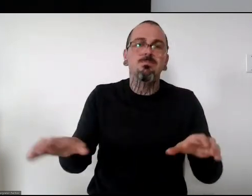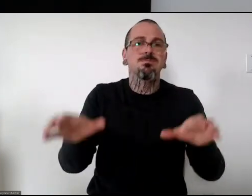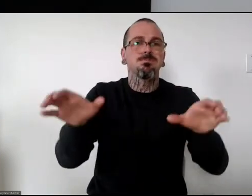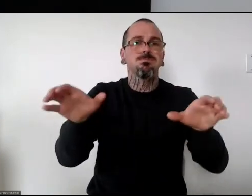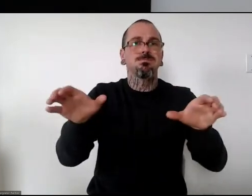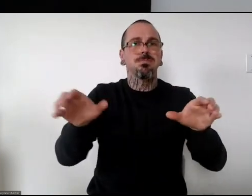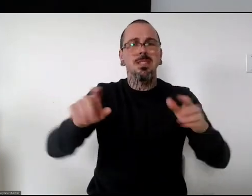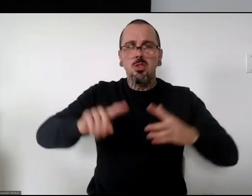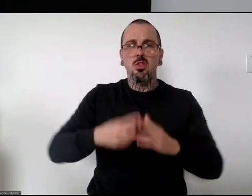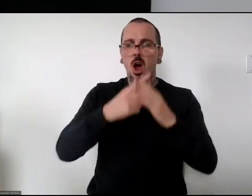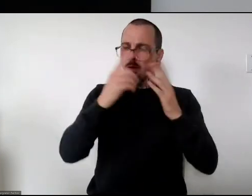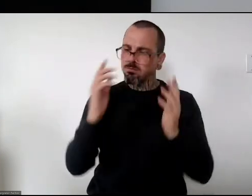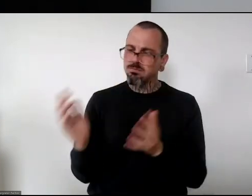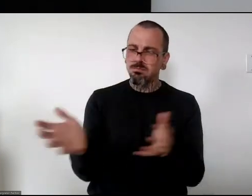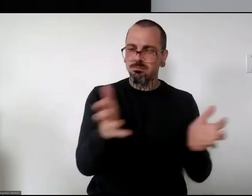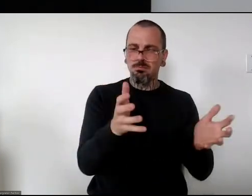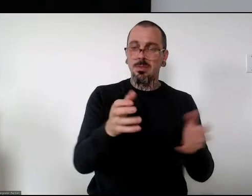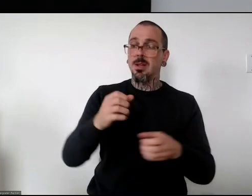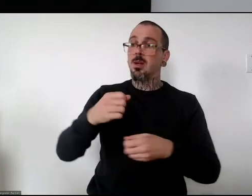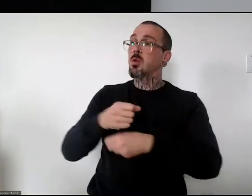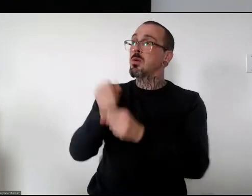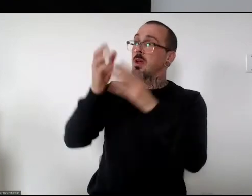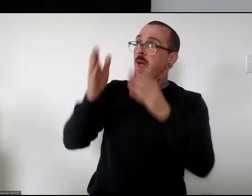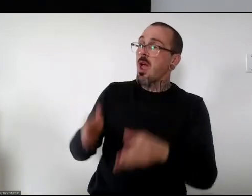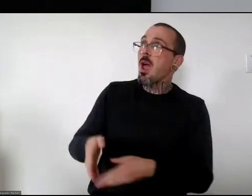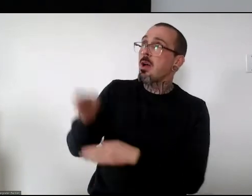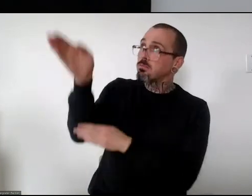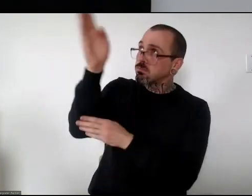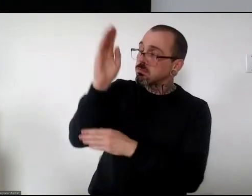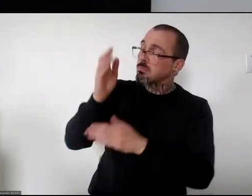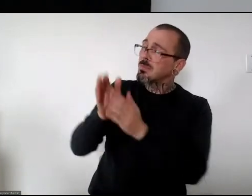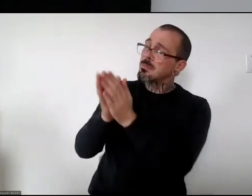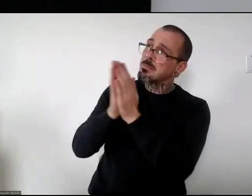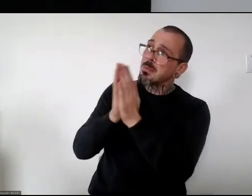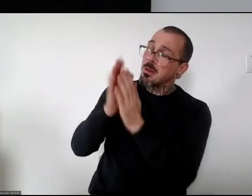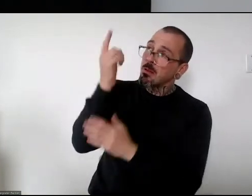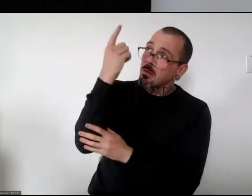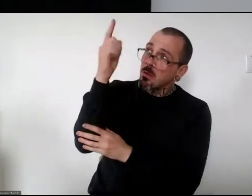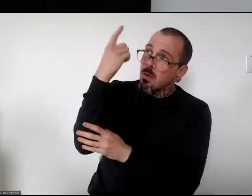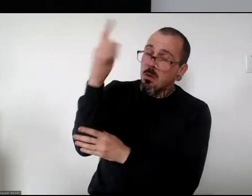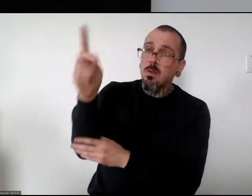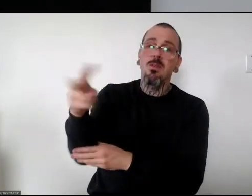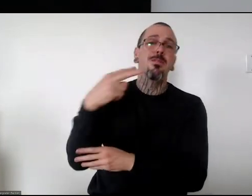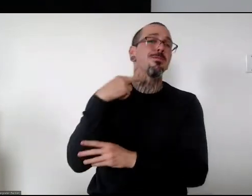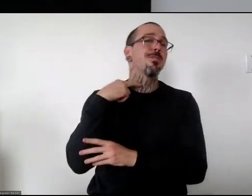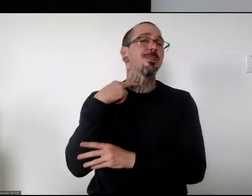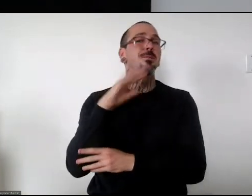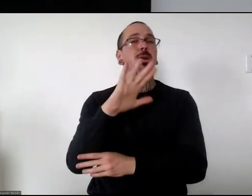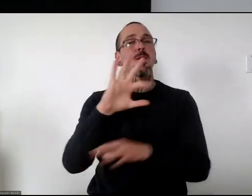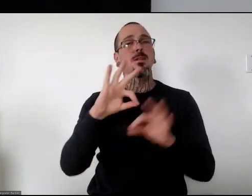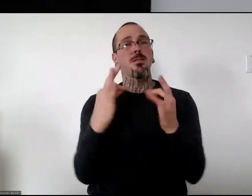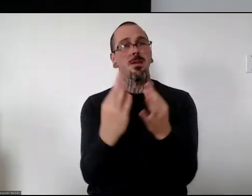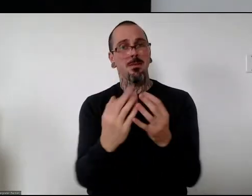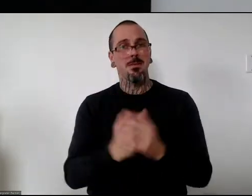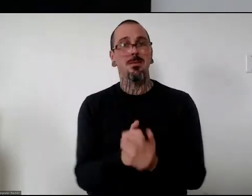Creator, we pray for the victims and the victims' families. We also would like to pray for the